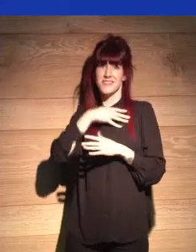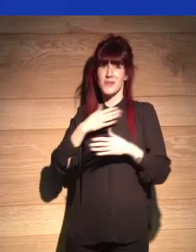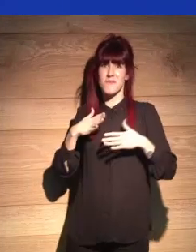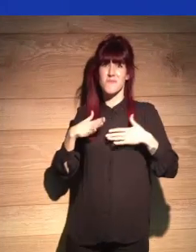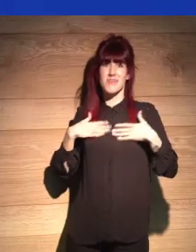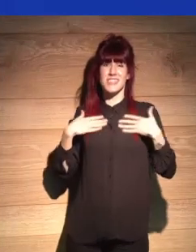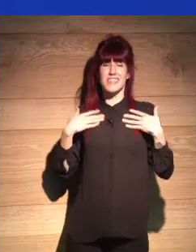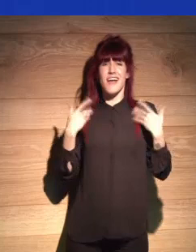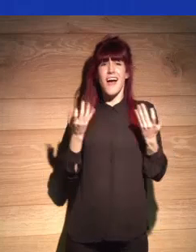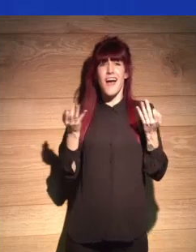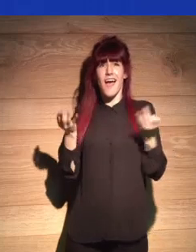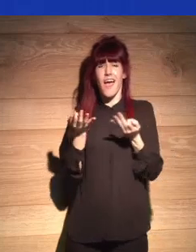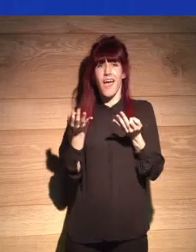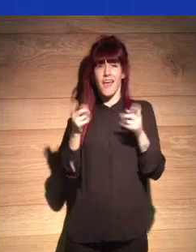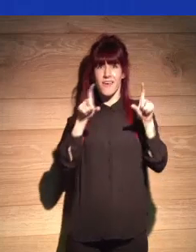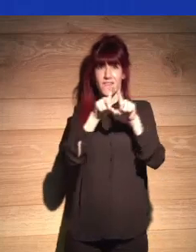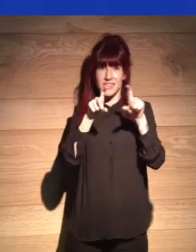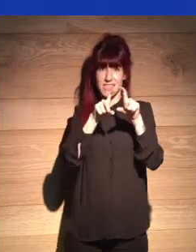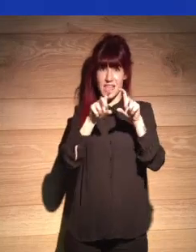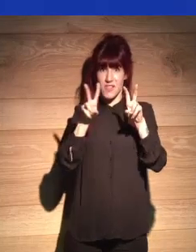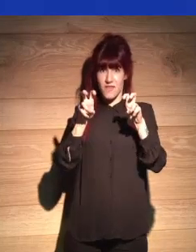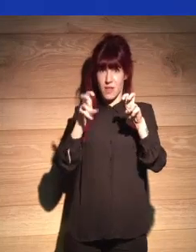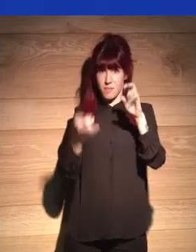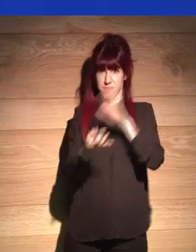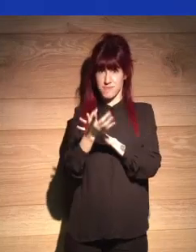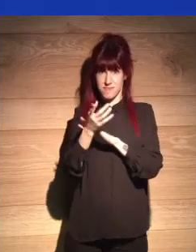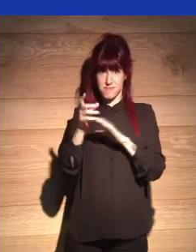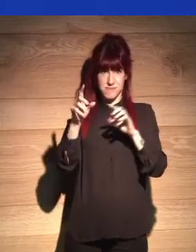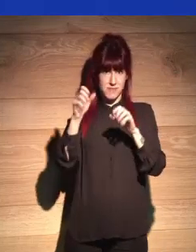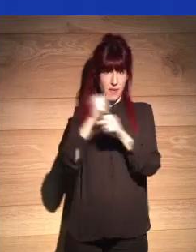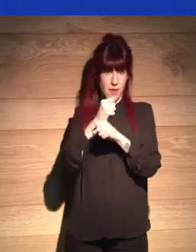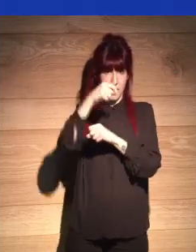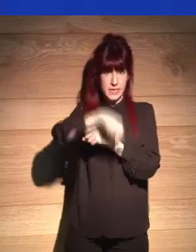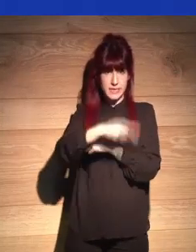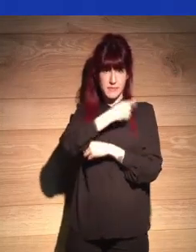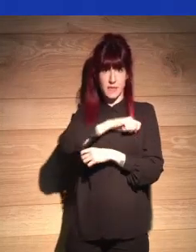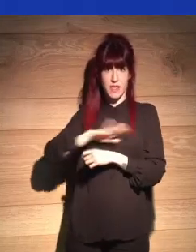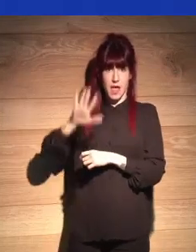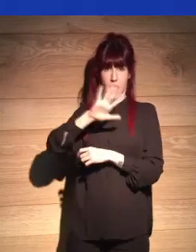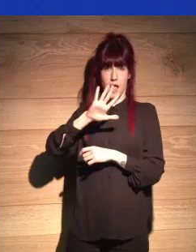Good surprise that we found is that from the innovative companies that create